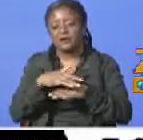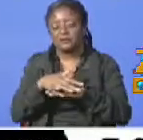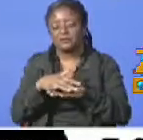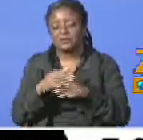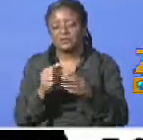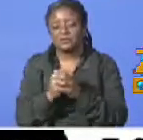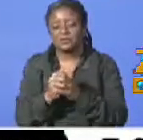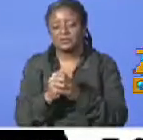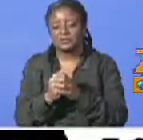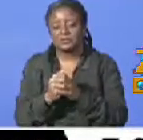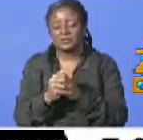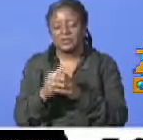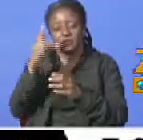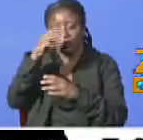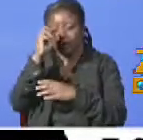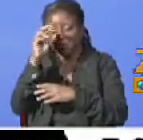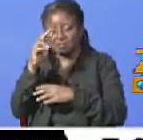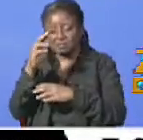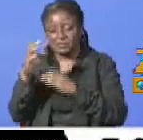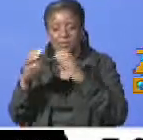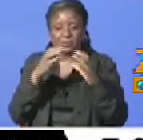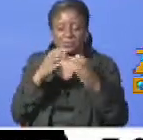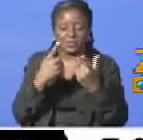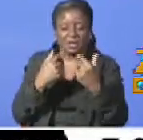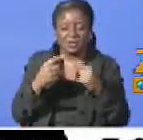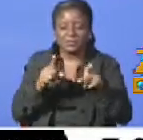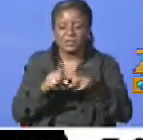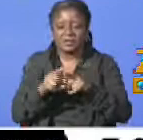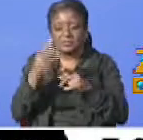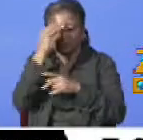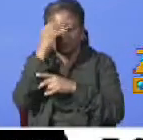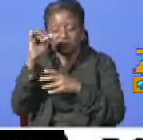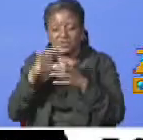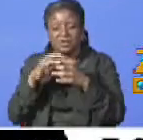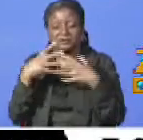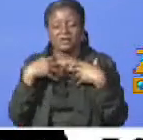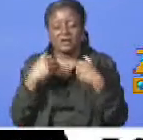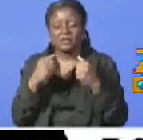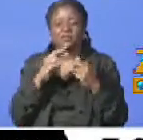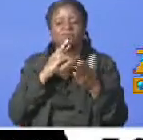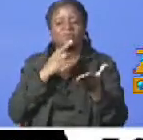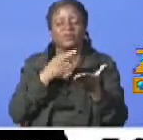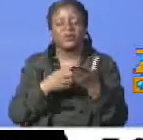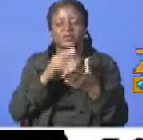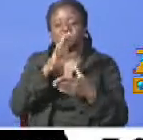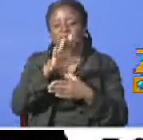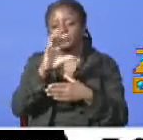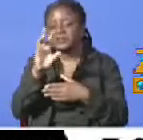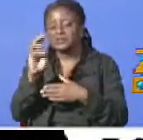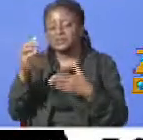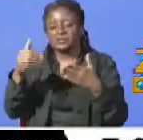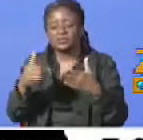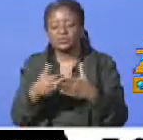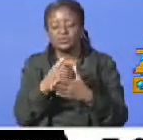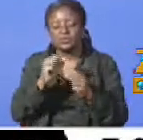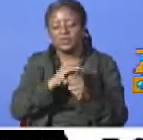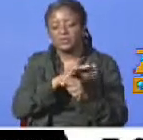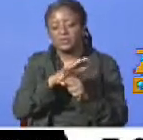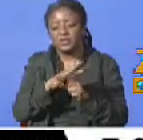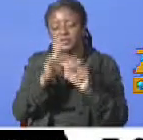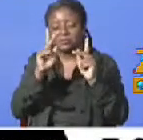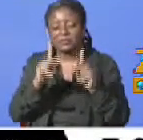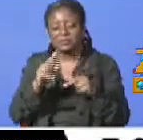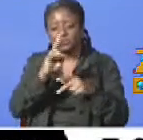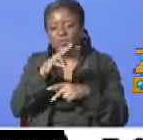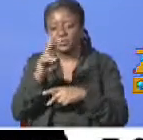Meantime, the Prime Minister's communication comes as the Ministry of Health reports 56 new COVID-19 cases today, 22 of them